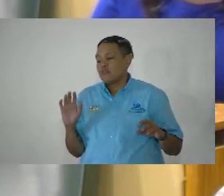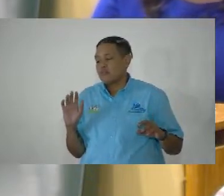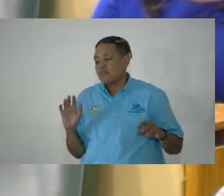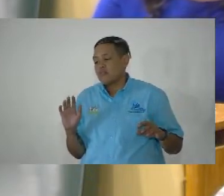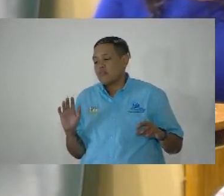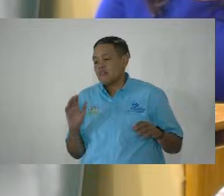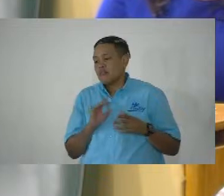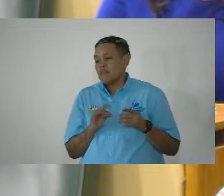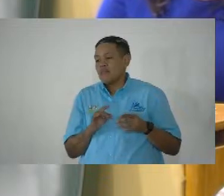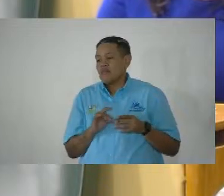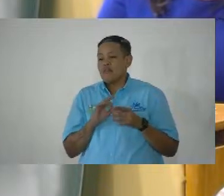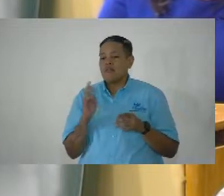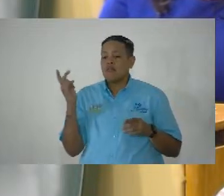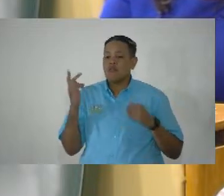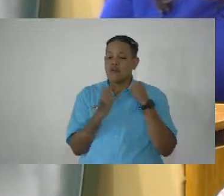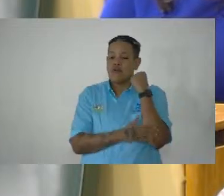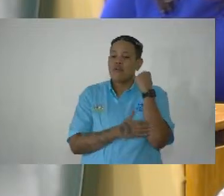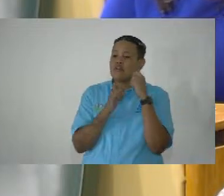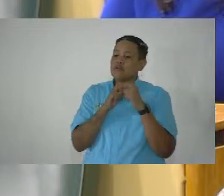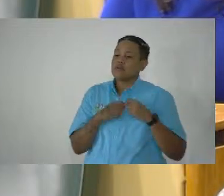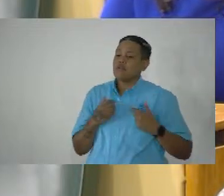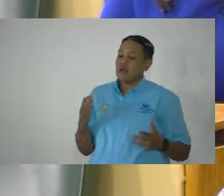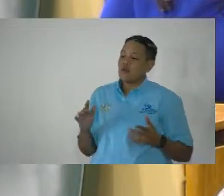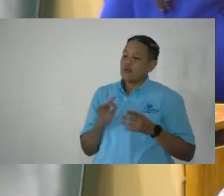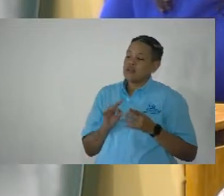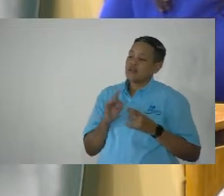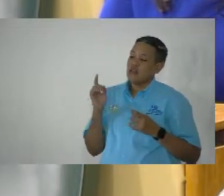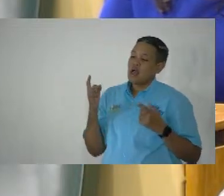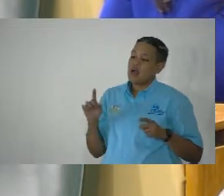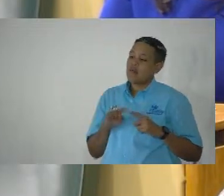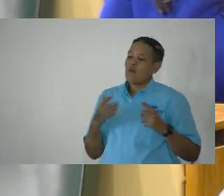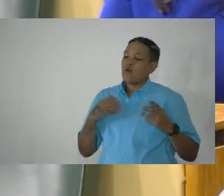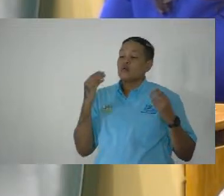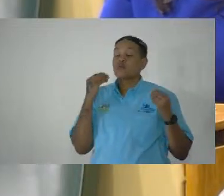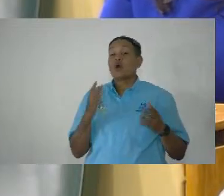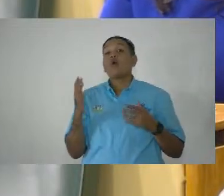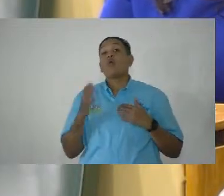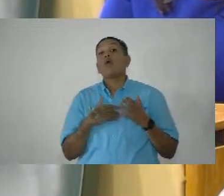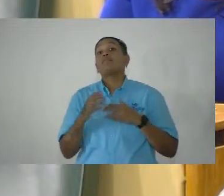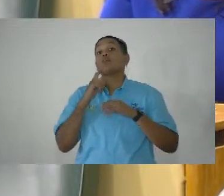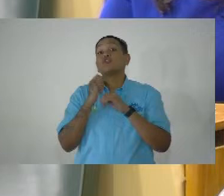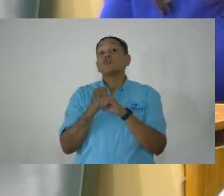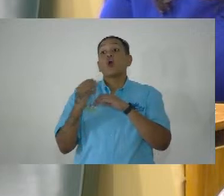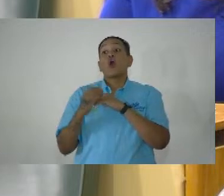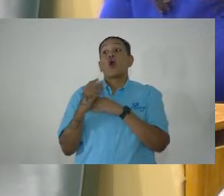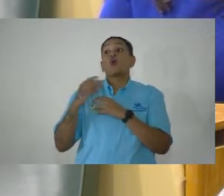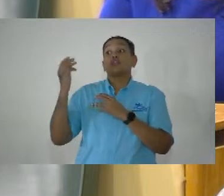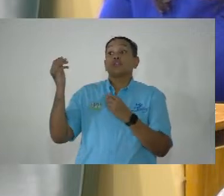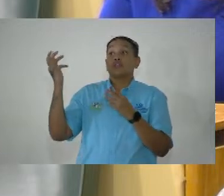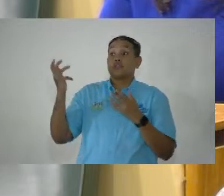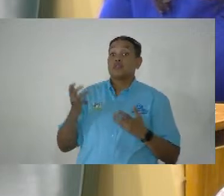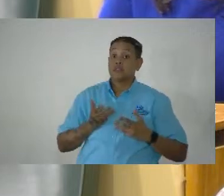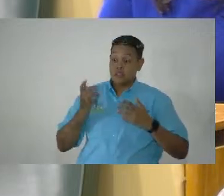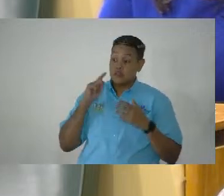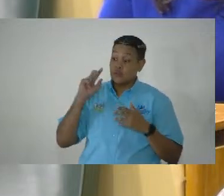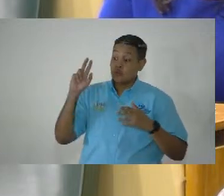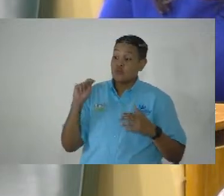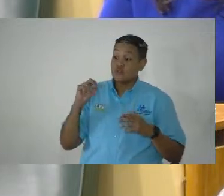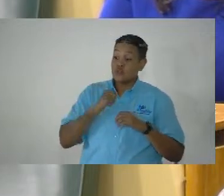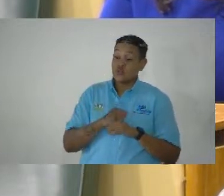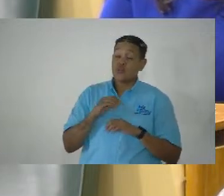making a statement on these countries in particular, but what we're saying is whenever the Security Council, the United Nations